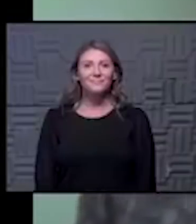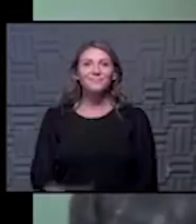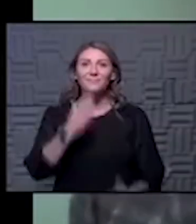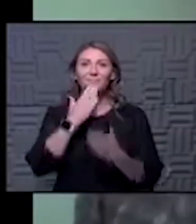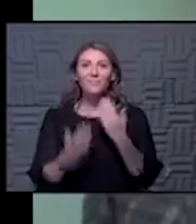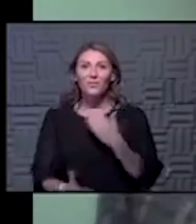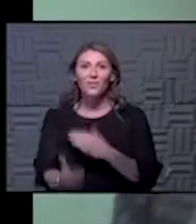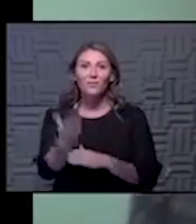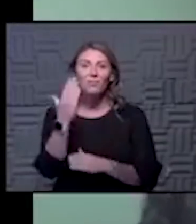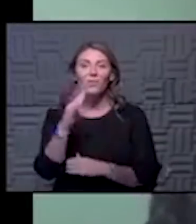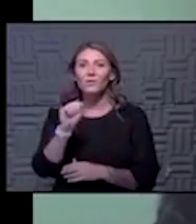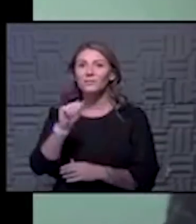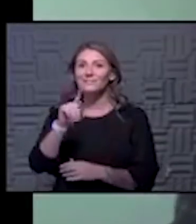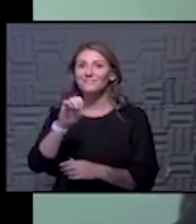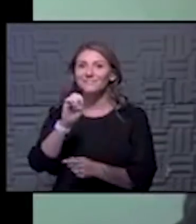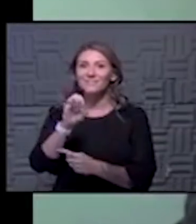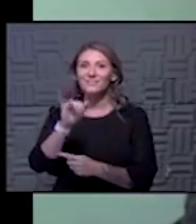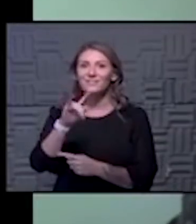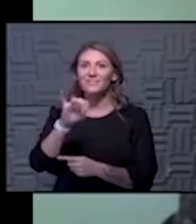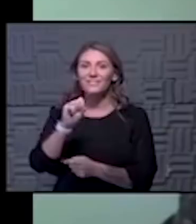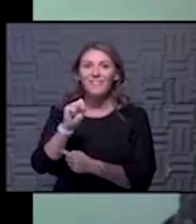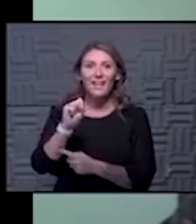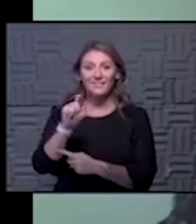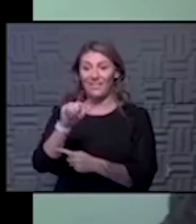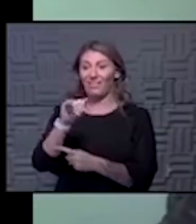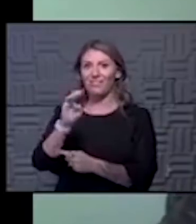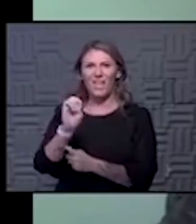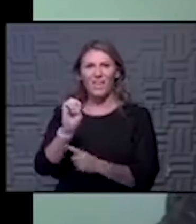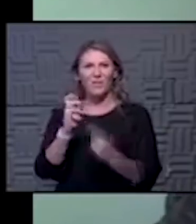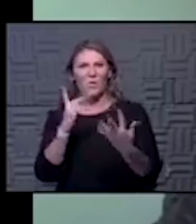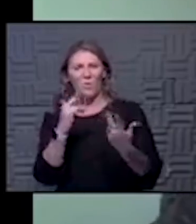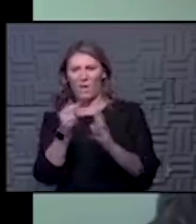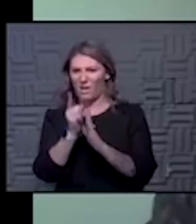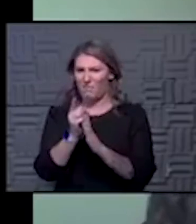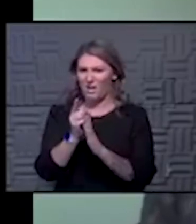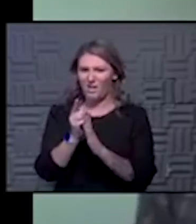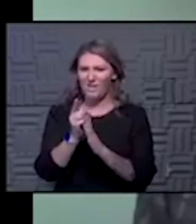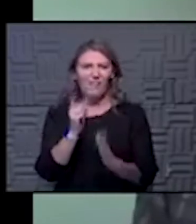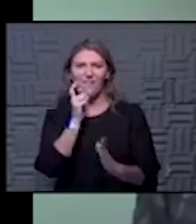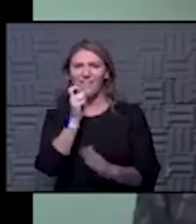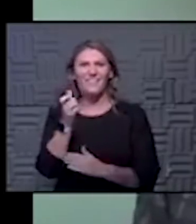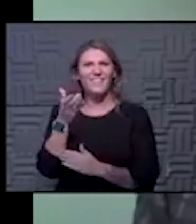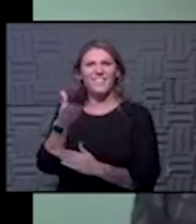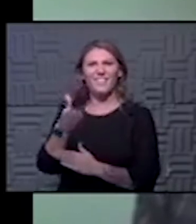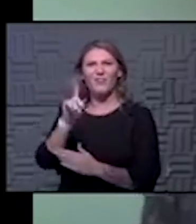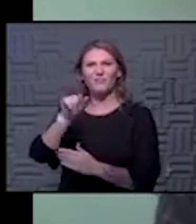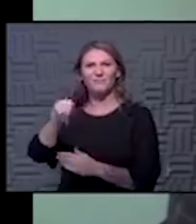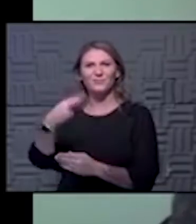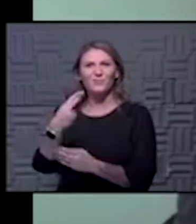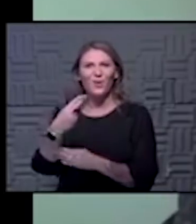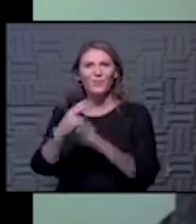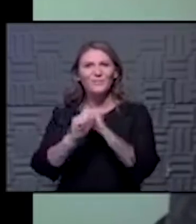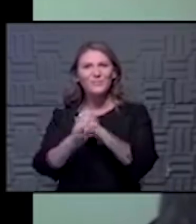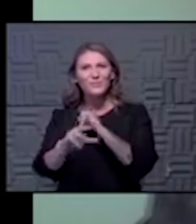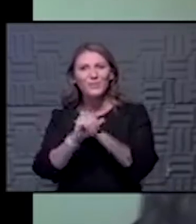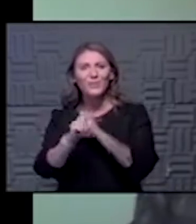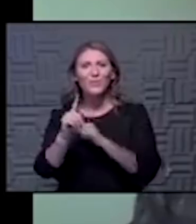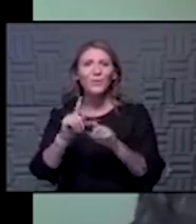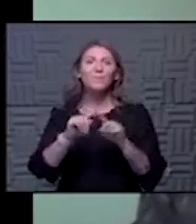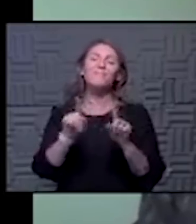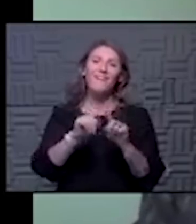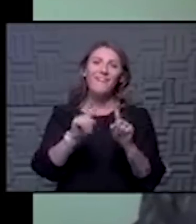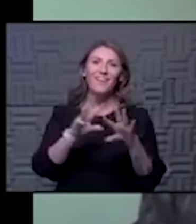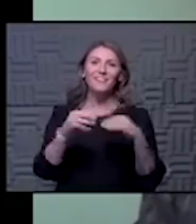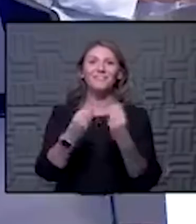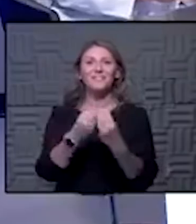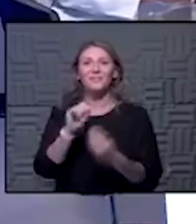Hey, good morning. This is Steve Stites broadcasting live with you. Wait a minute. No, I'm not in the Dall Simons Family Studio. But in the Dall Simons Family Studio are